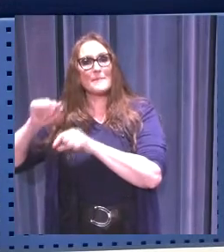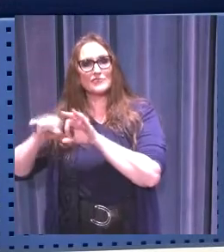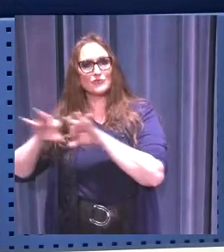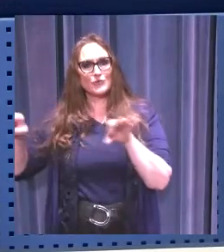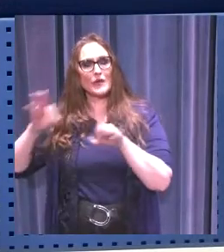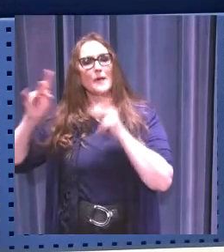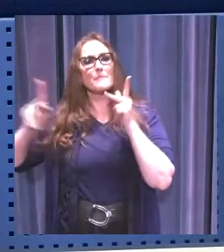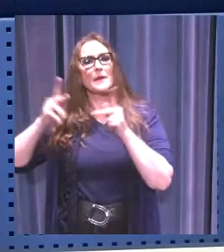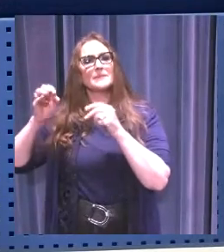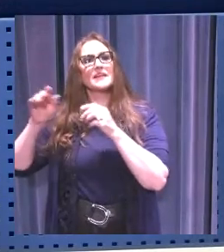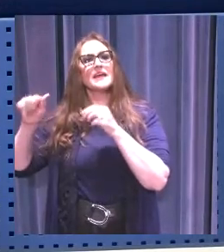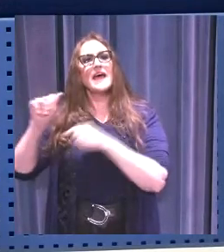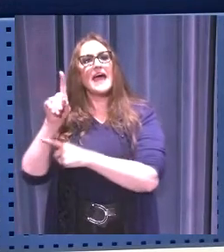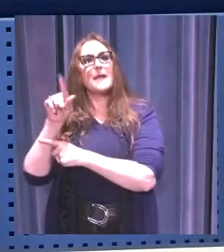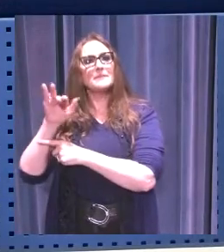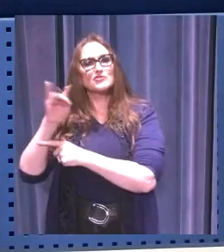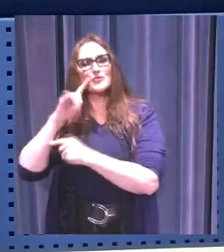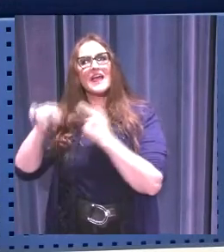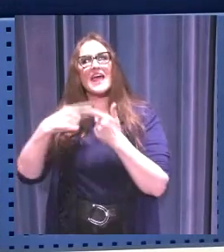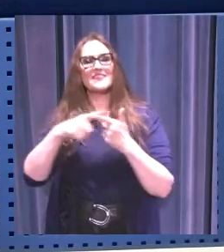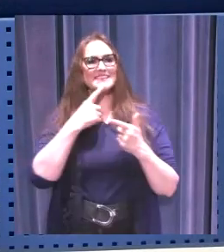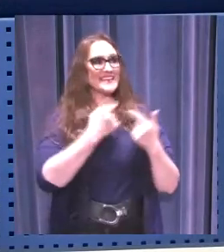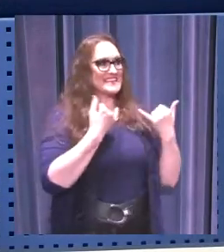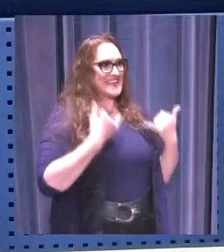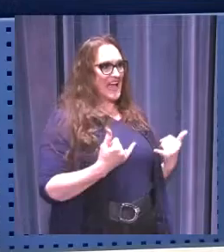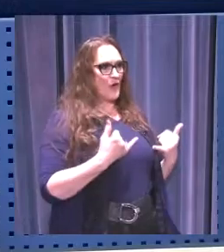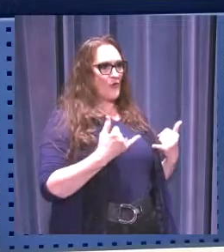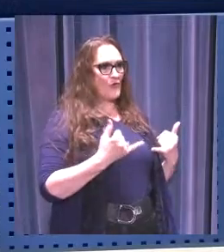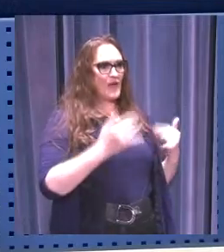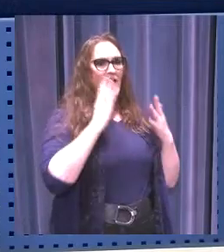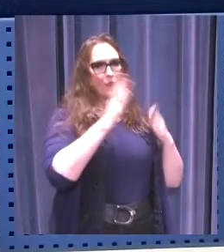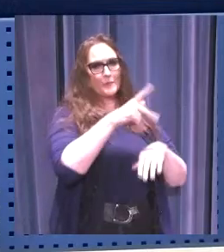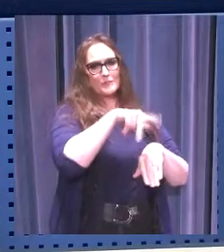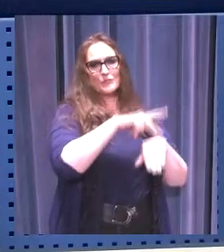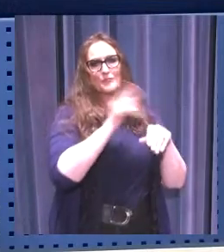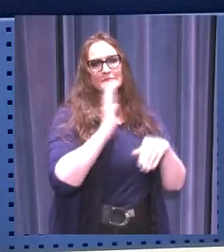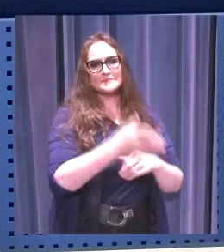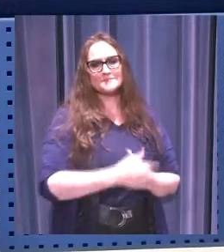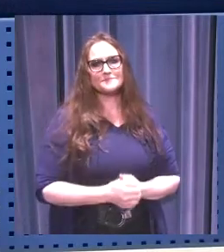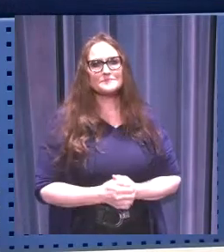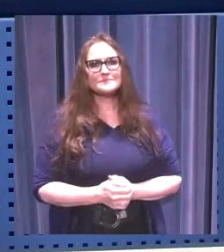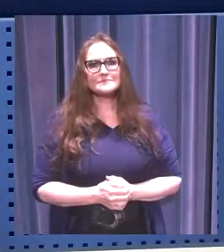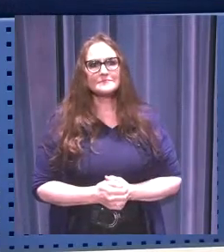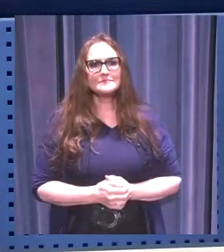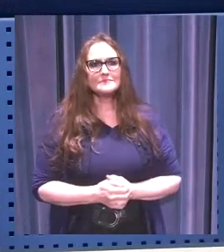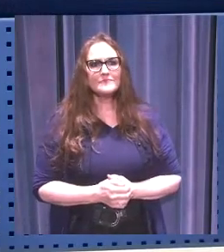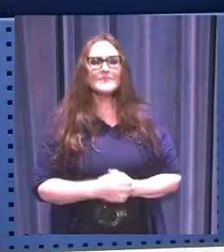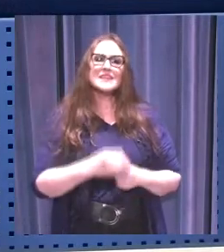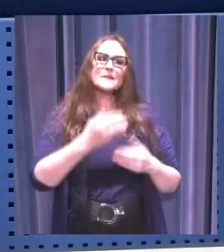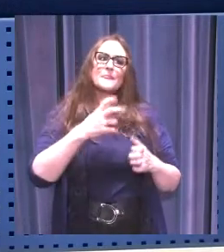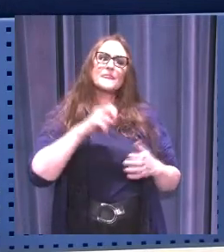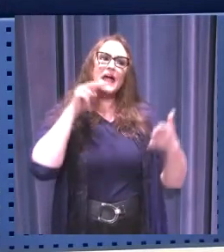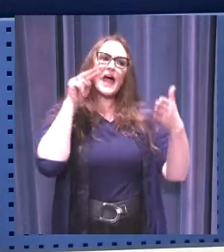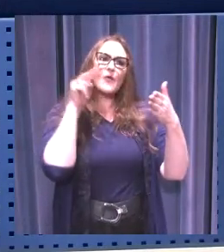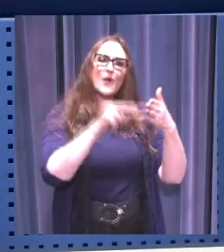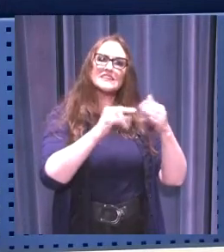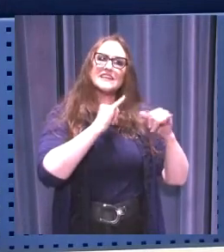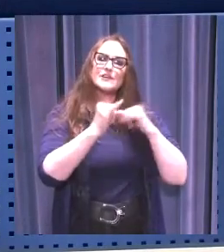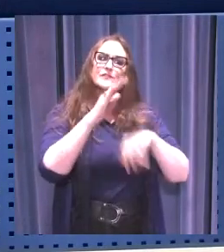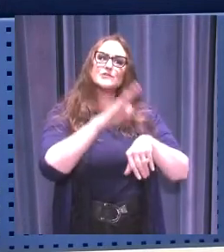public administration, and then said, now I will be your principal. I watched the interviews on